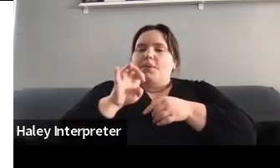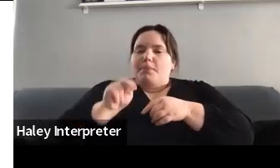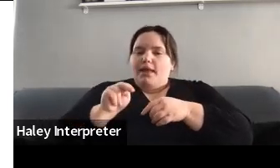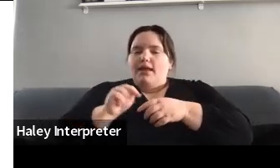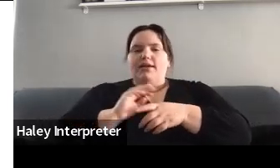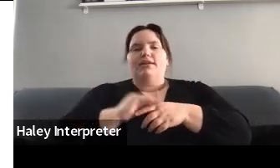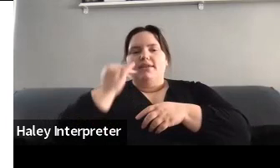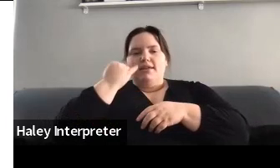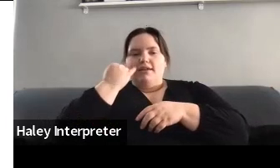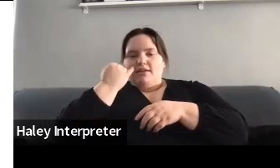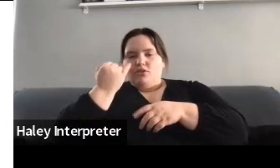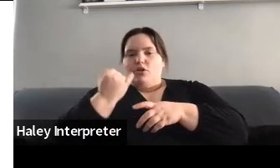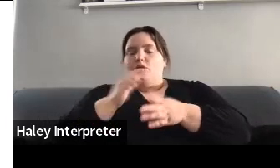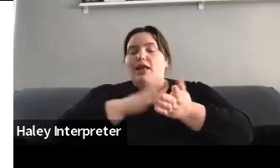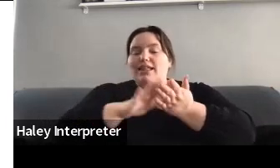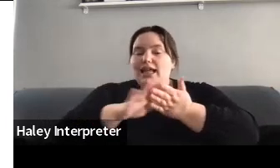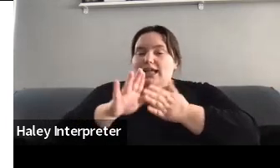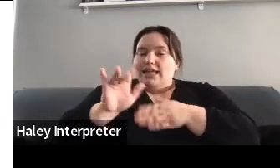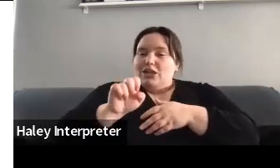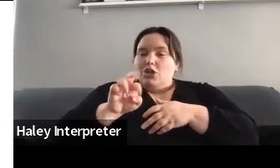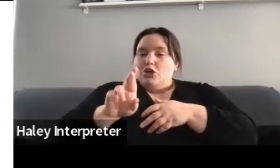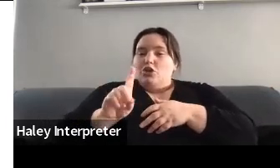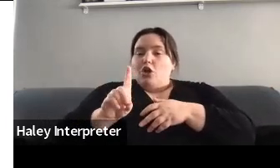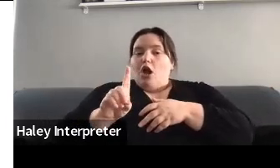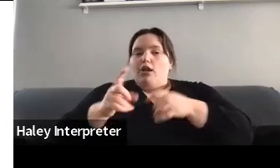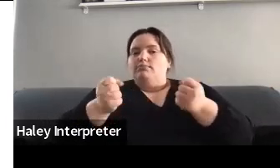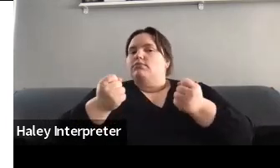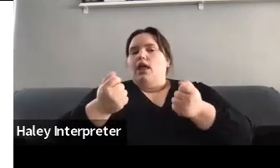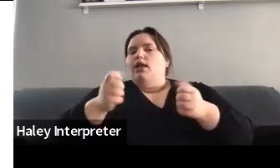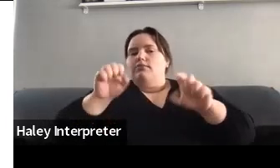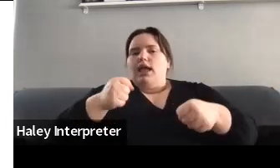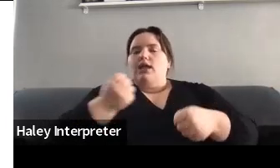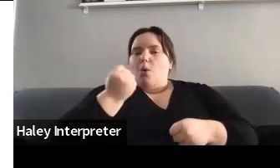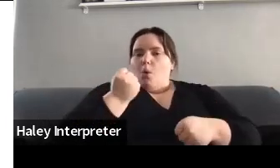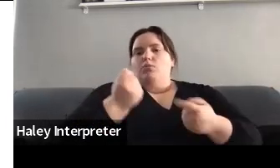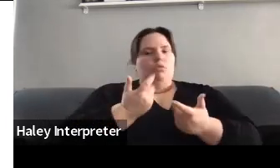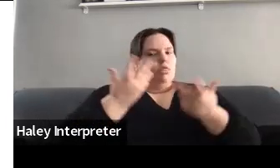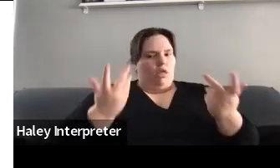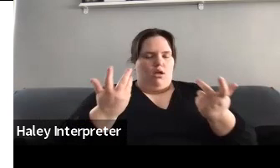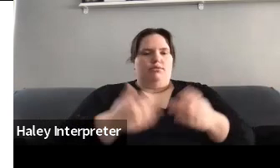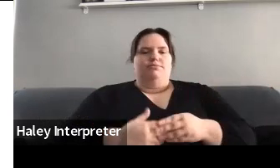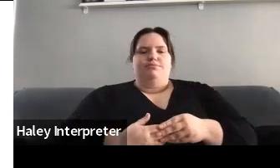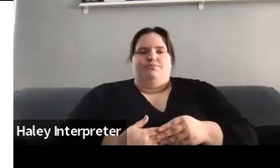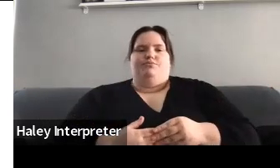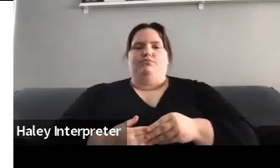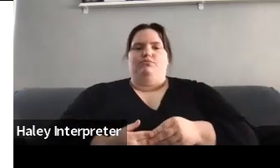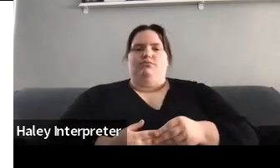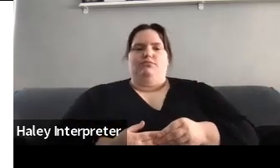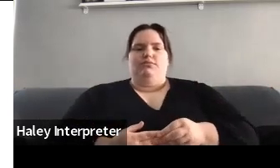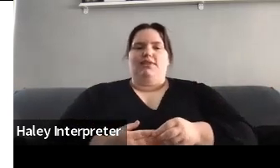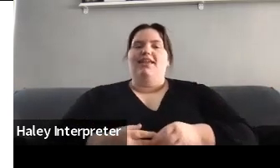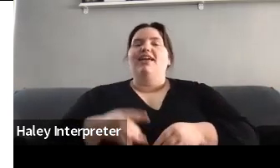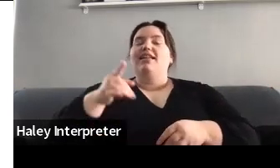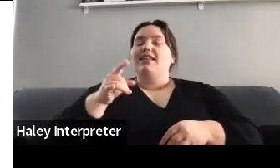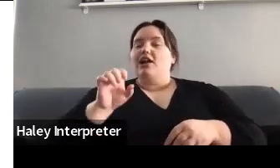throughout your whole yard, this might be helpful because they hold quite a lot. There are spring-loaded scoops. So these